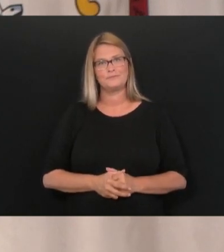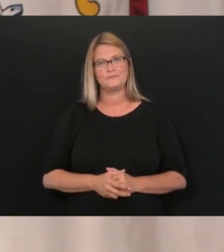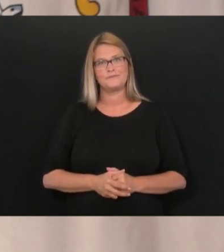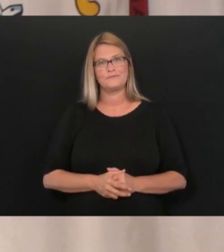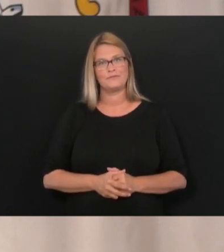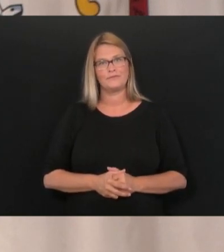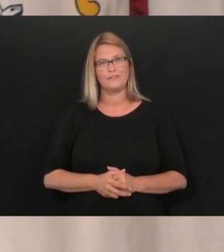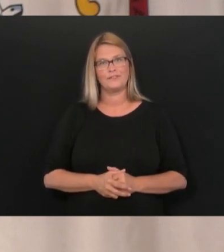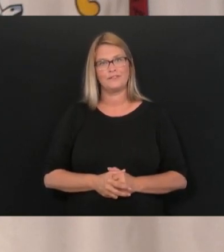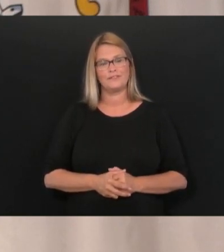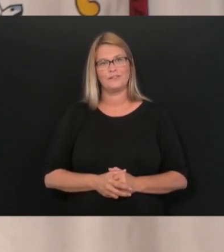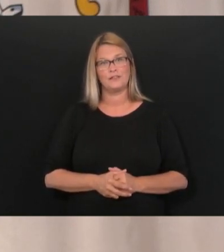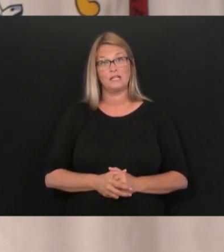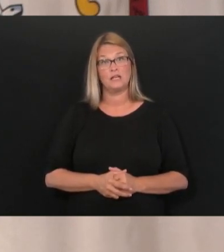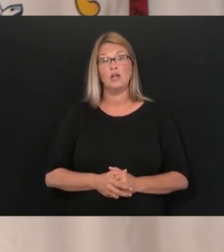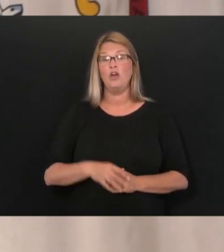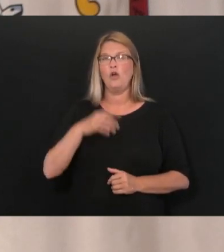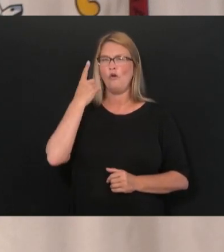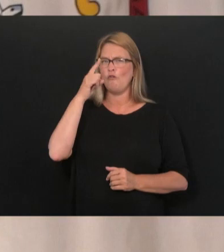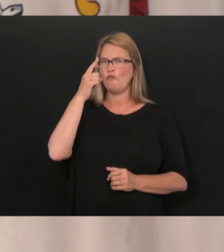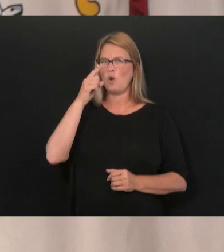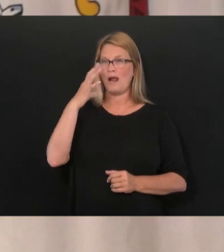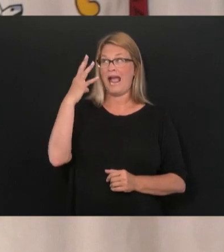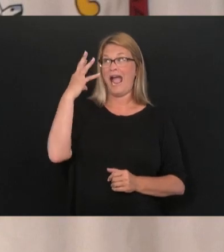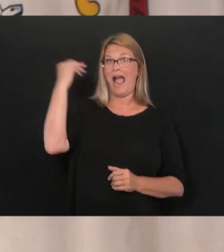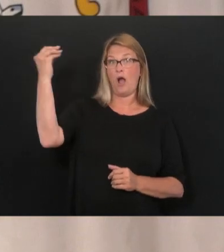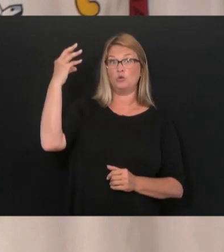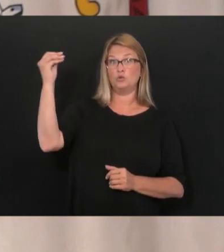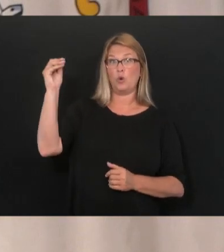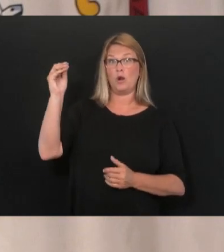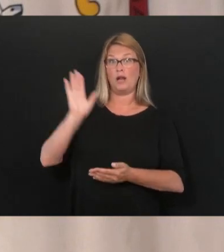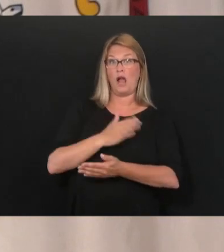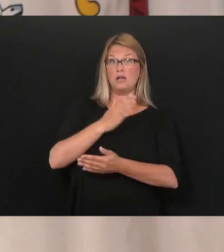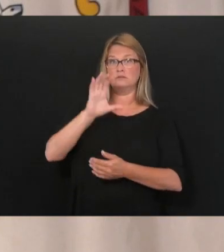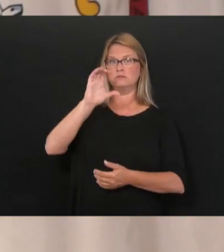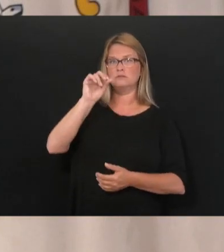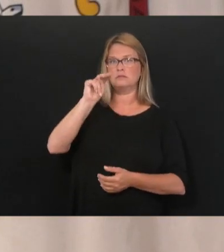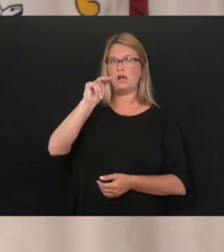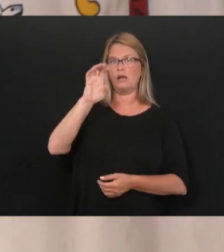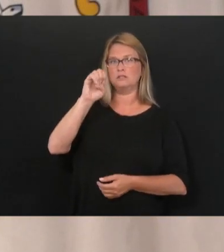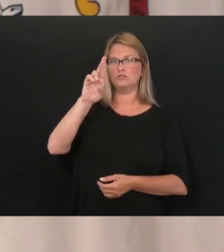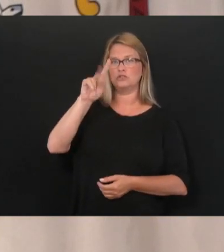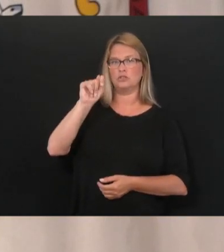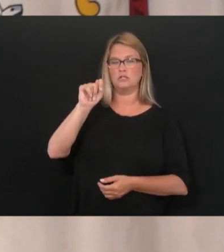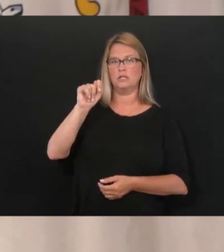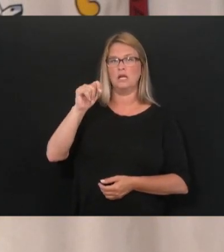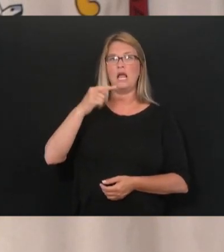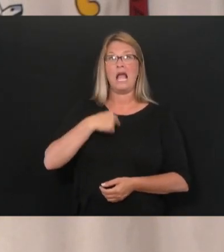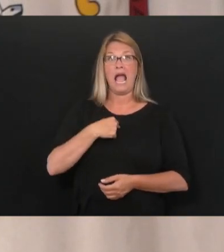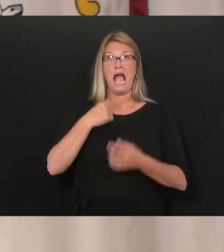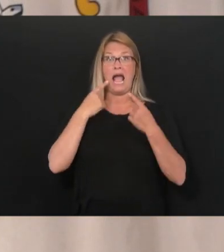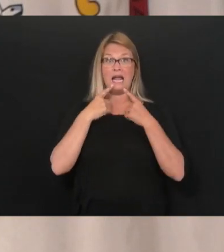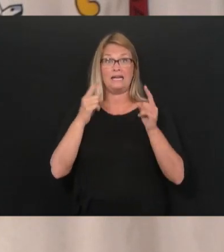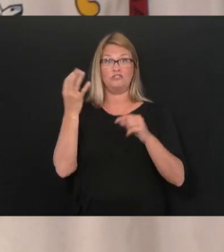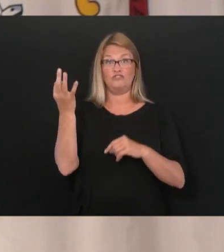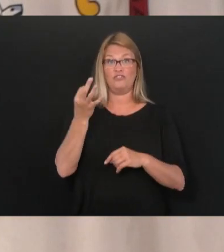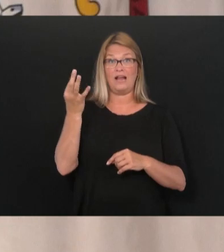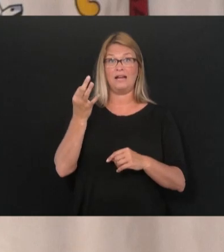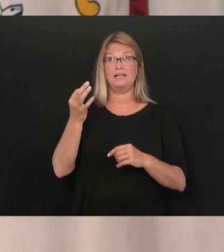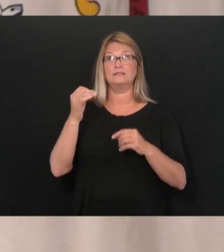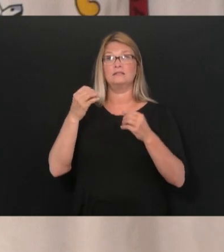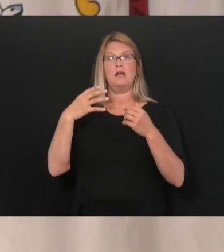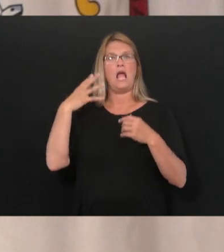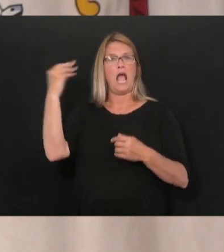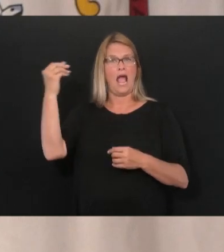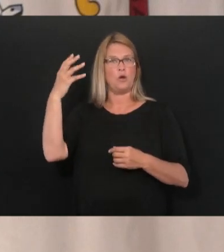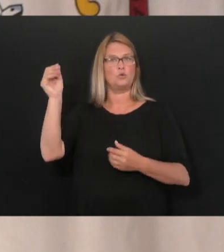As far as outdoor concerts, on Monday I announced that outdoor open-air concerts at fairs and festivals will